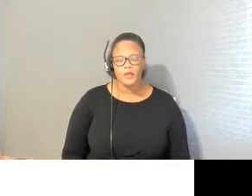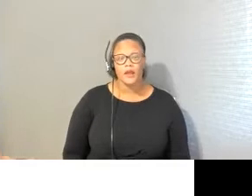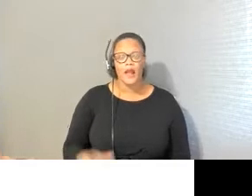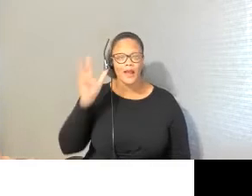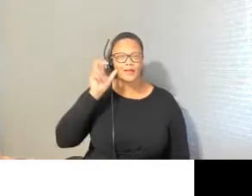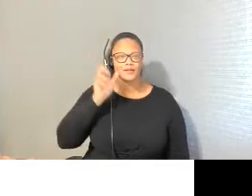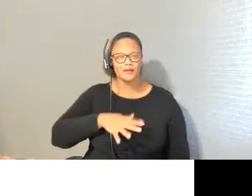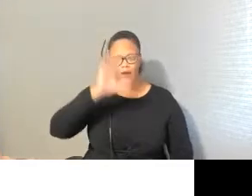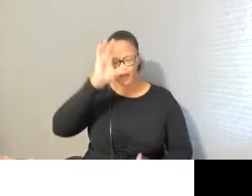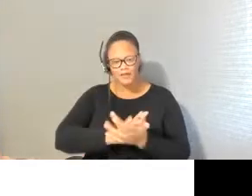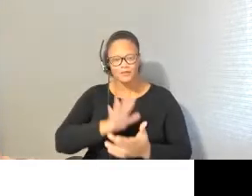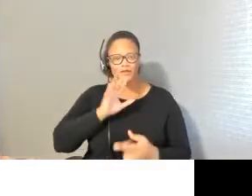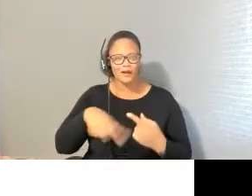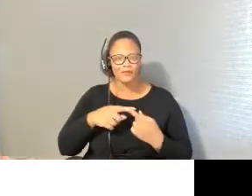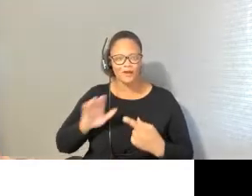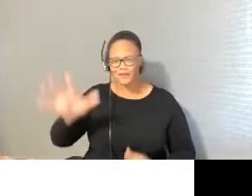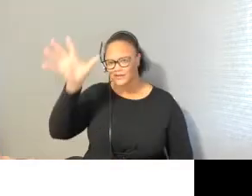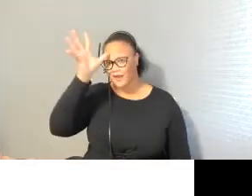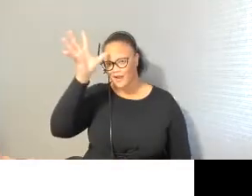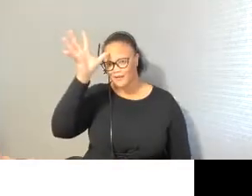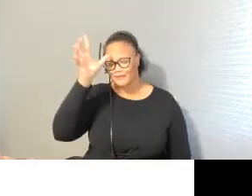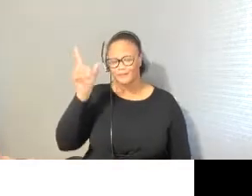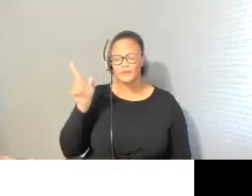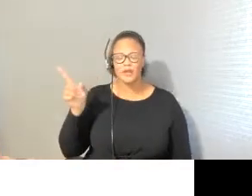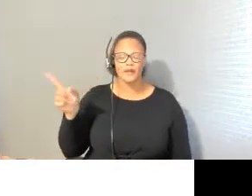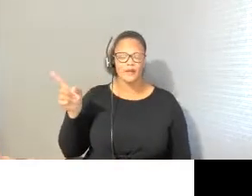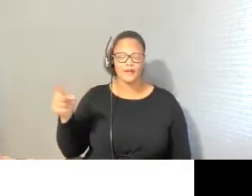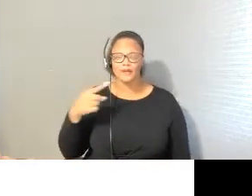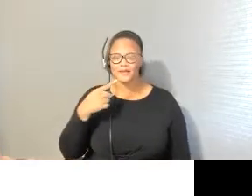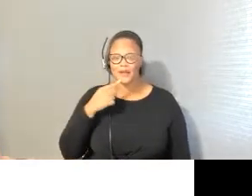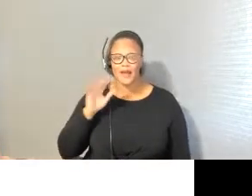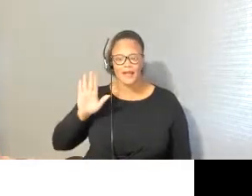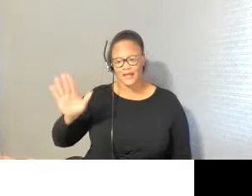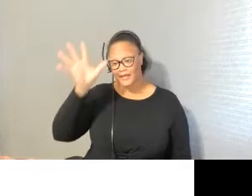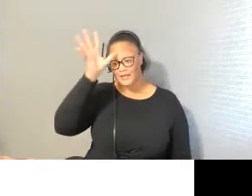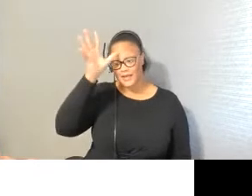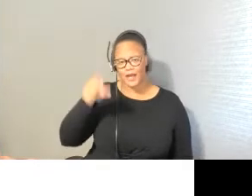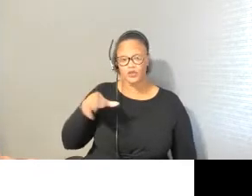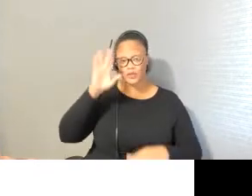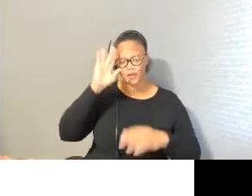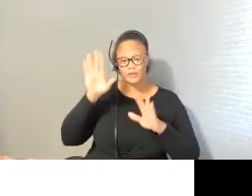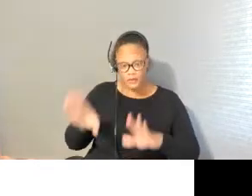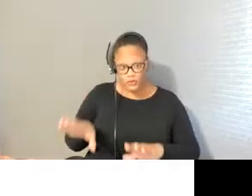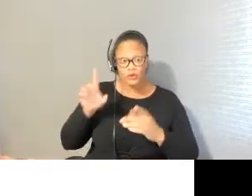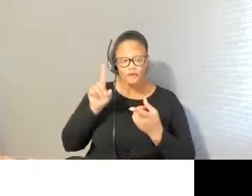daddy when he said that his daddy had to become subservient